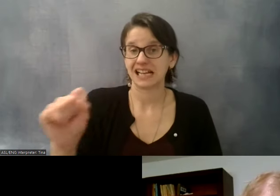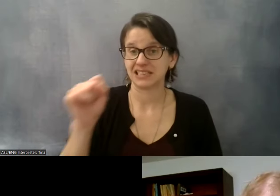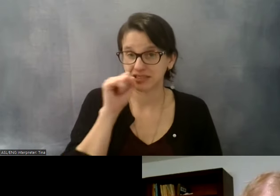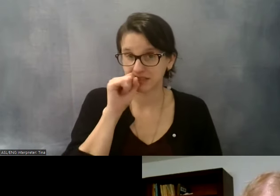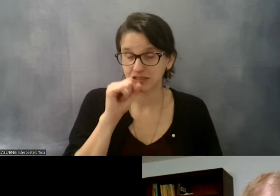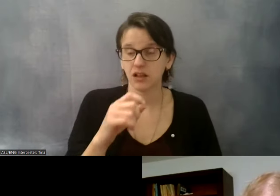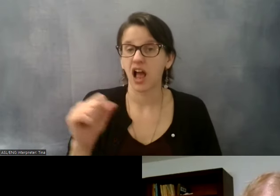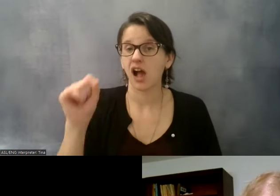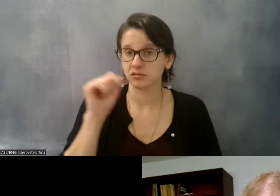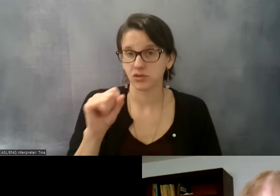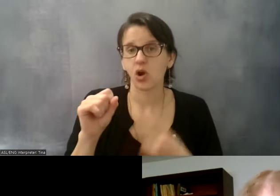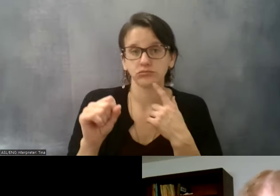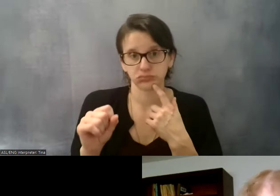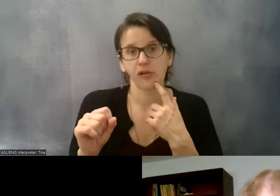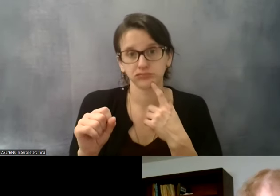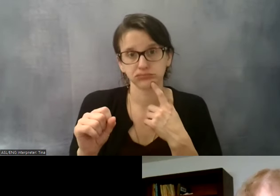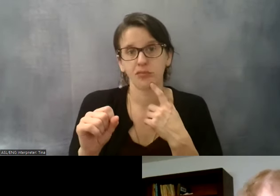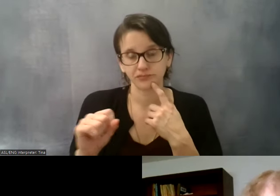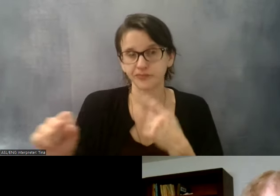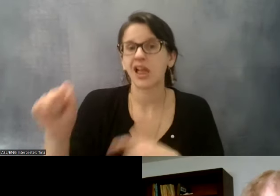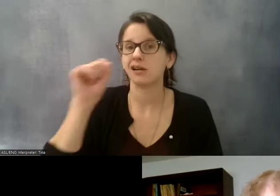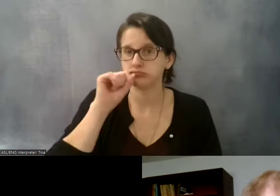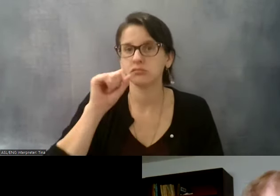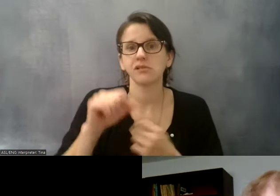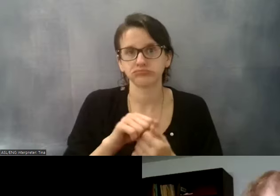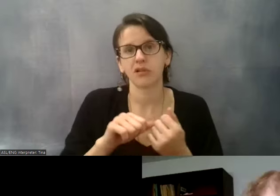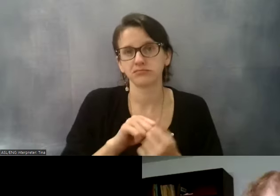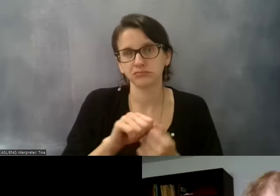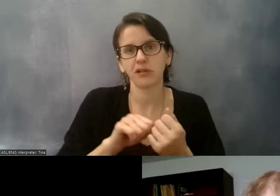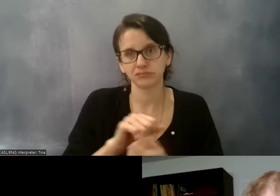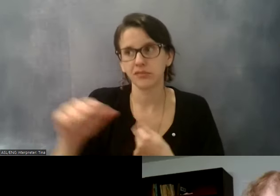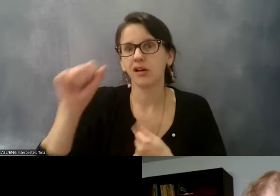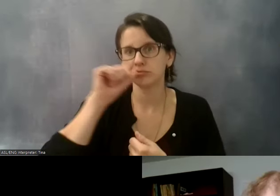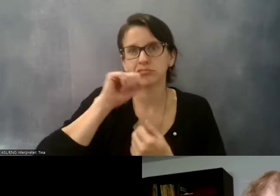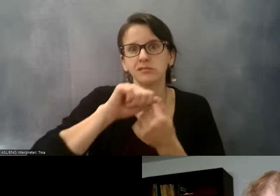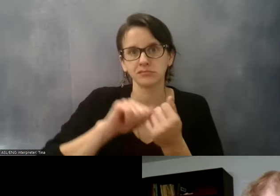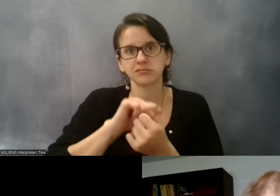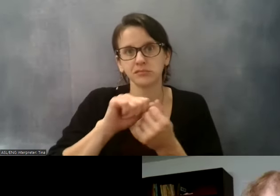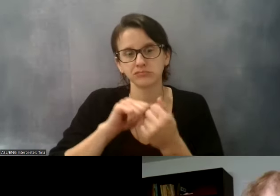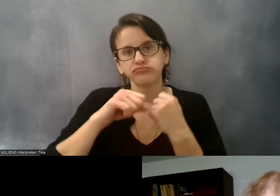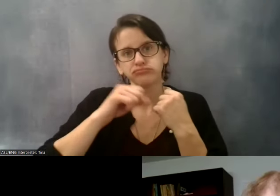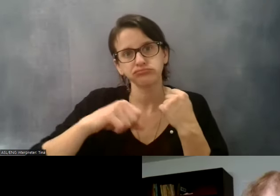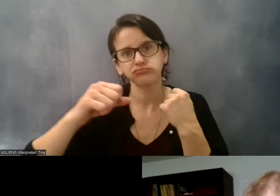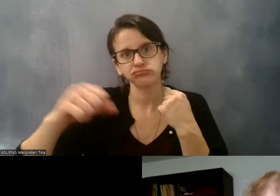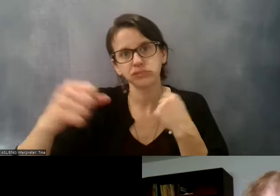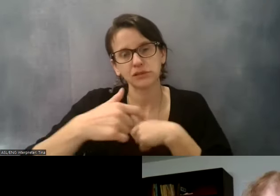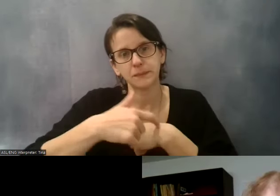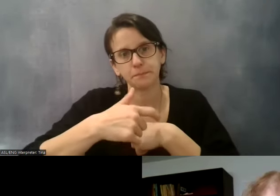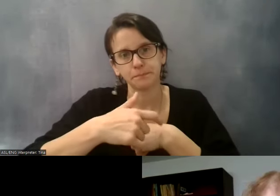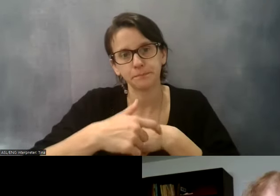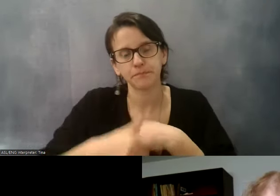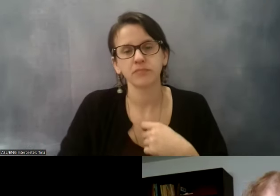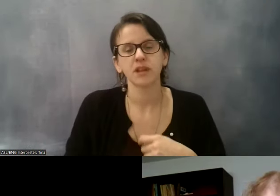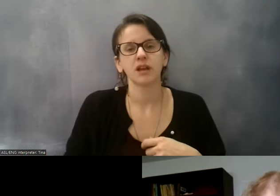carrot, you're going to be getting the juice of maybe like 8 carrots, right? So high volume of certain nutrients, but